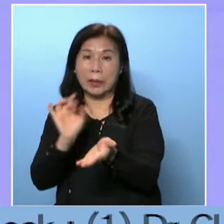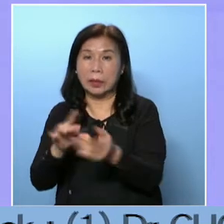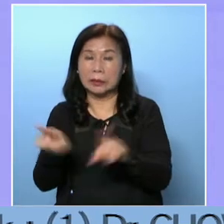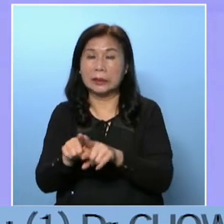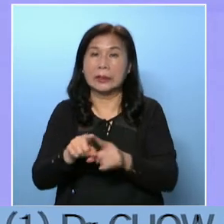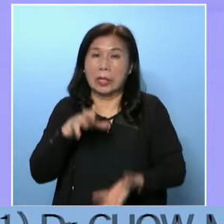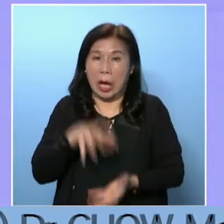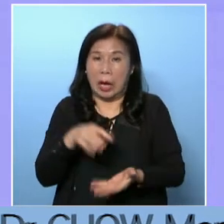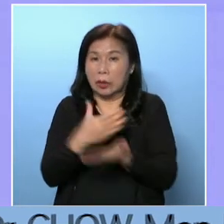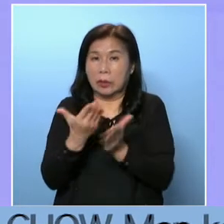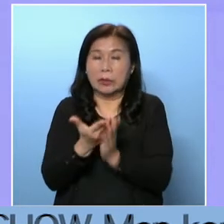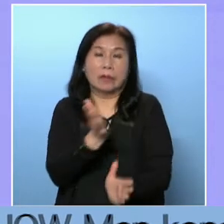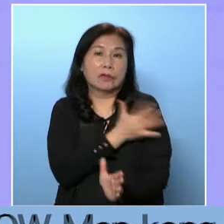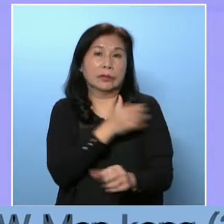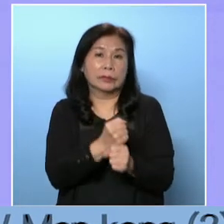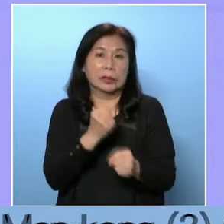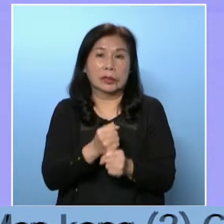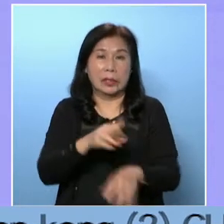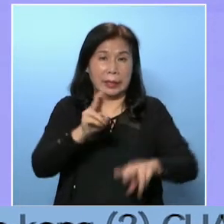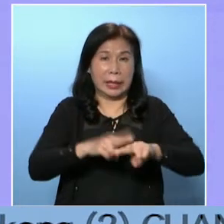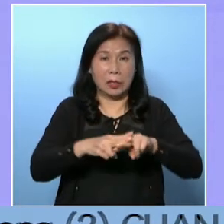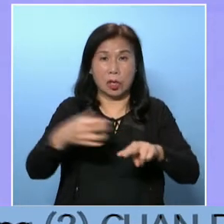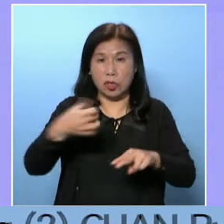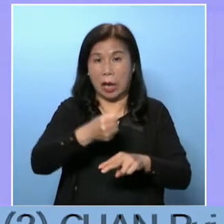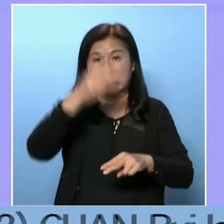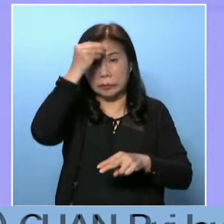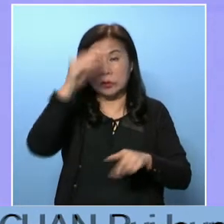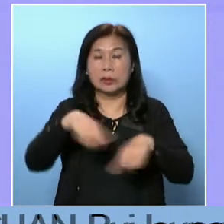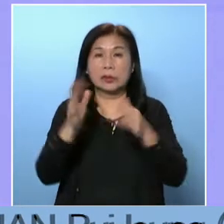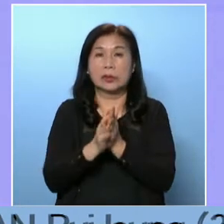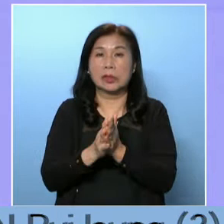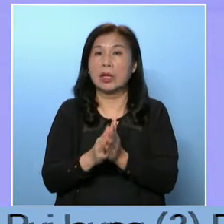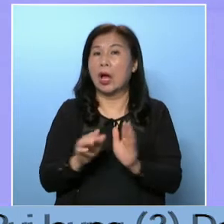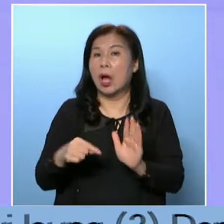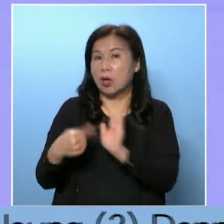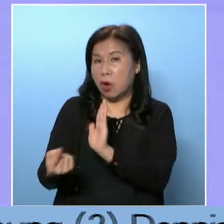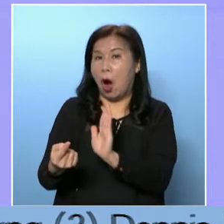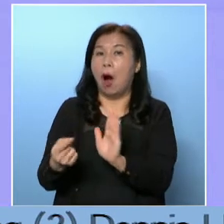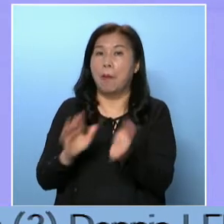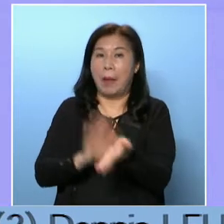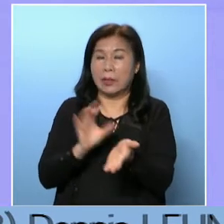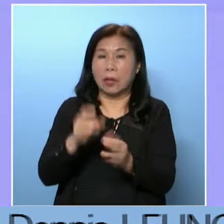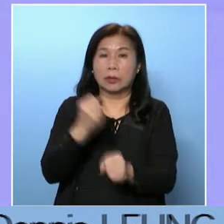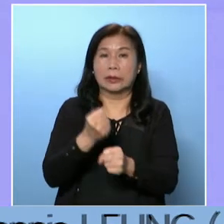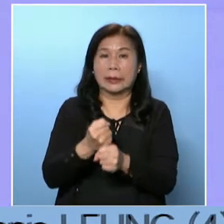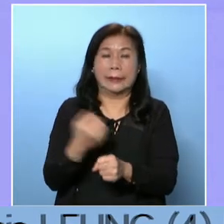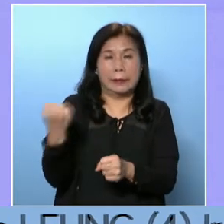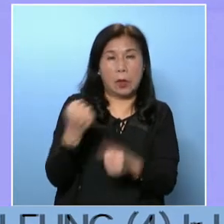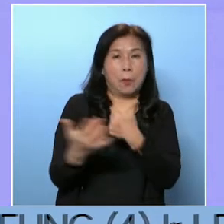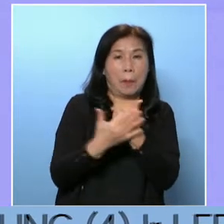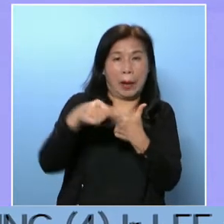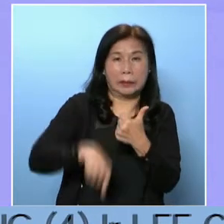main responsibility and attach top priority to containing the epidemic. And